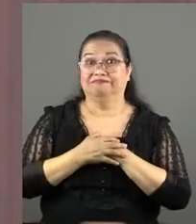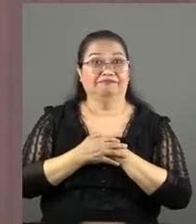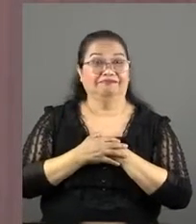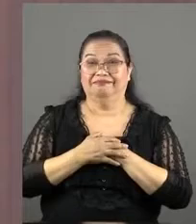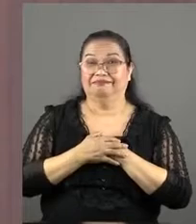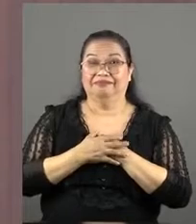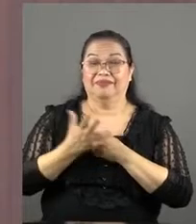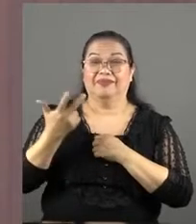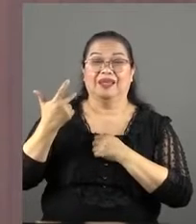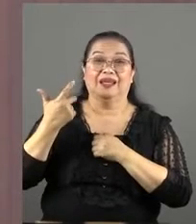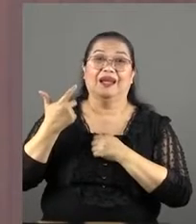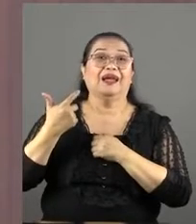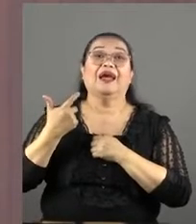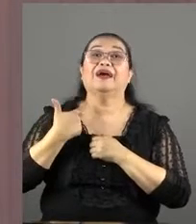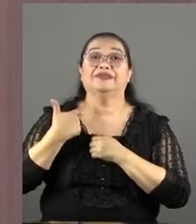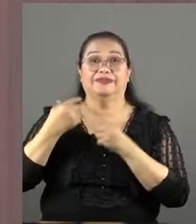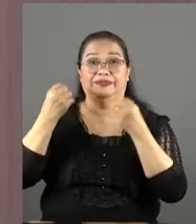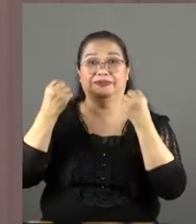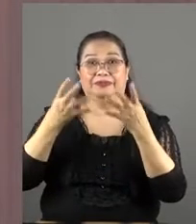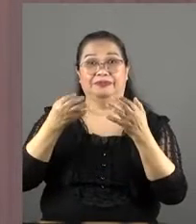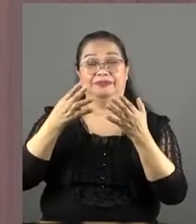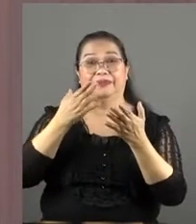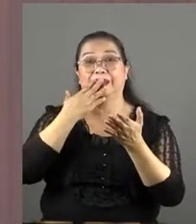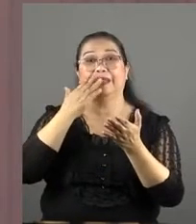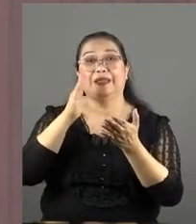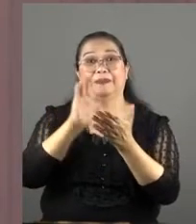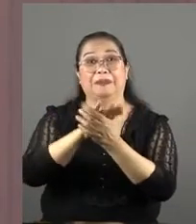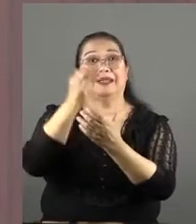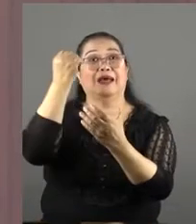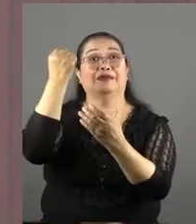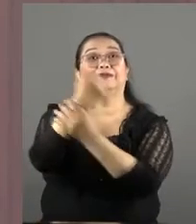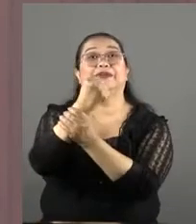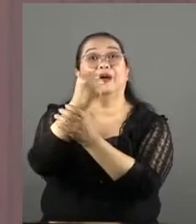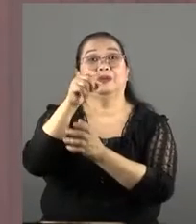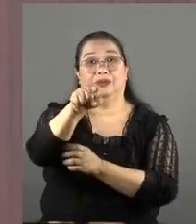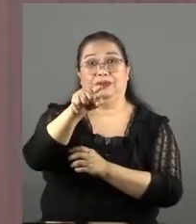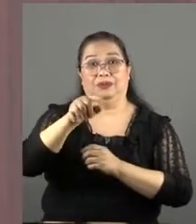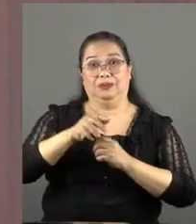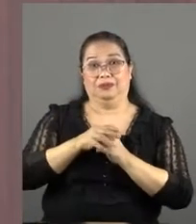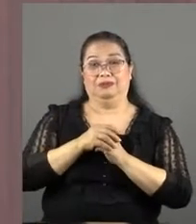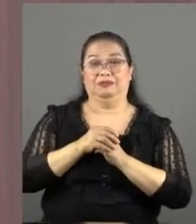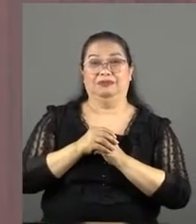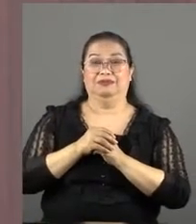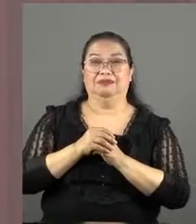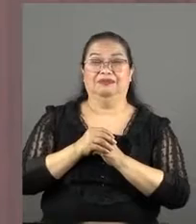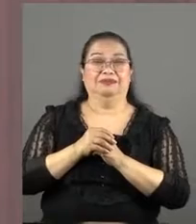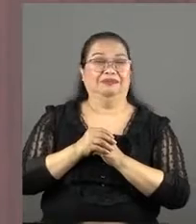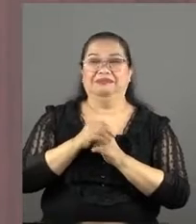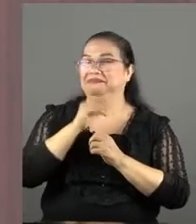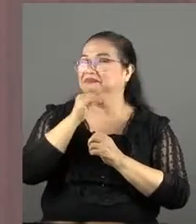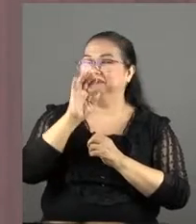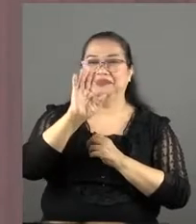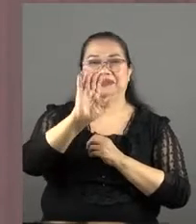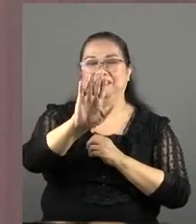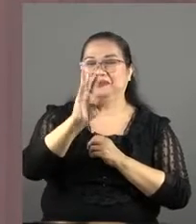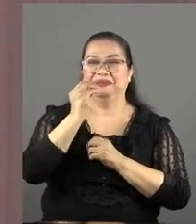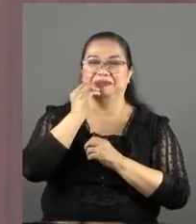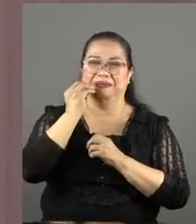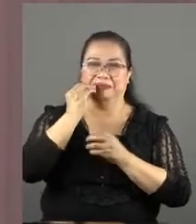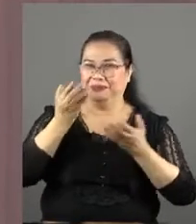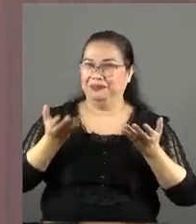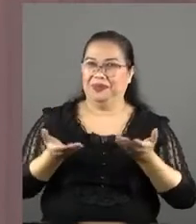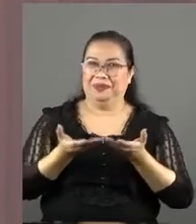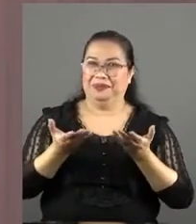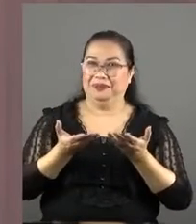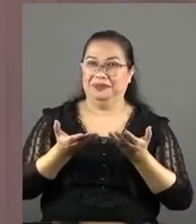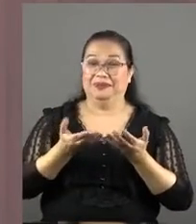There's going to be a lot of bad calls against you. This is no longer your home. When